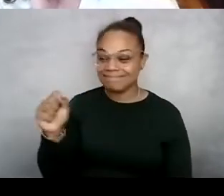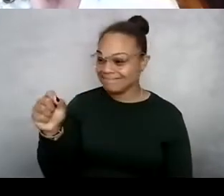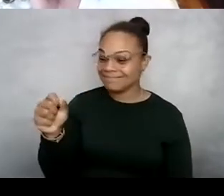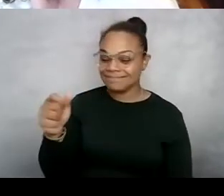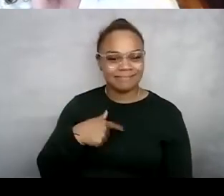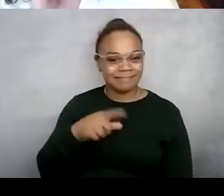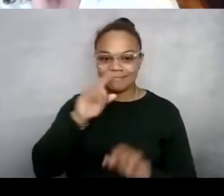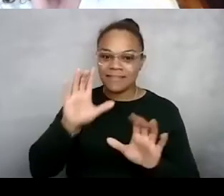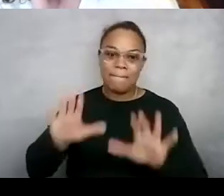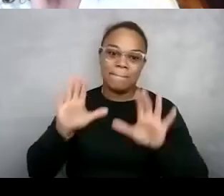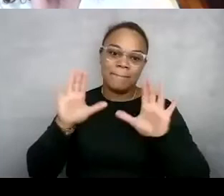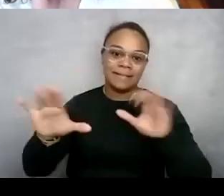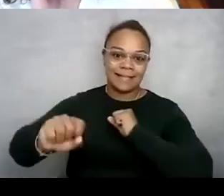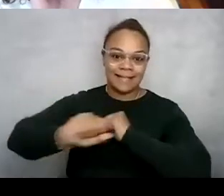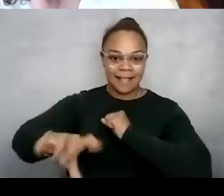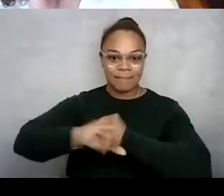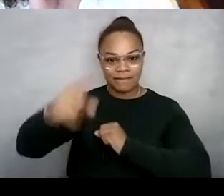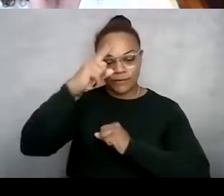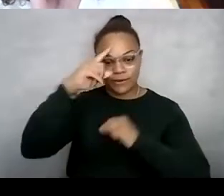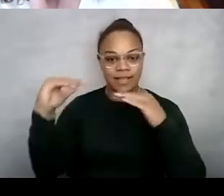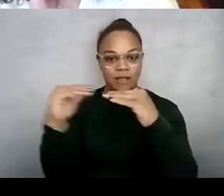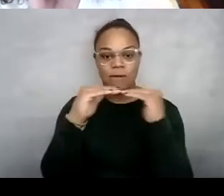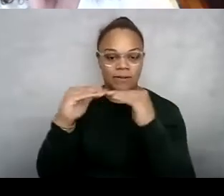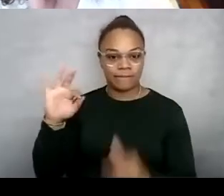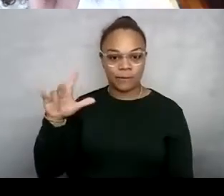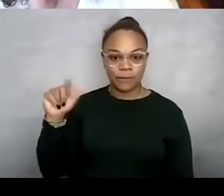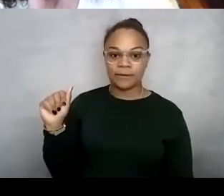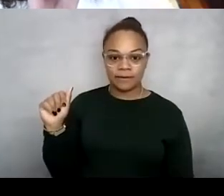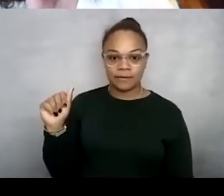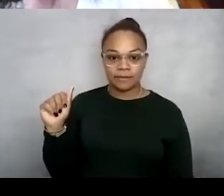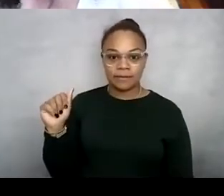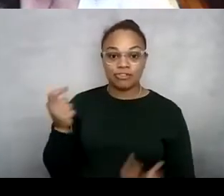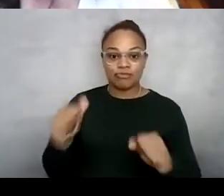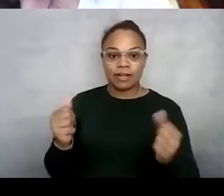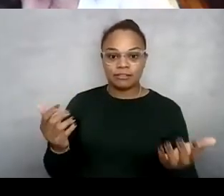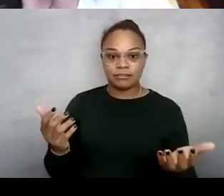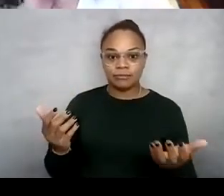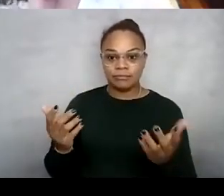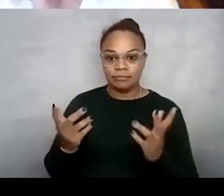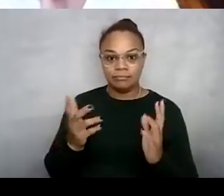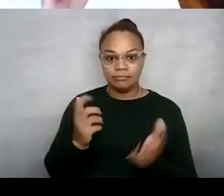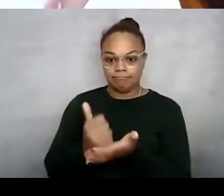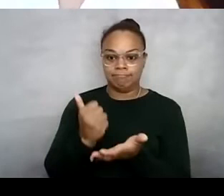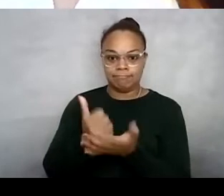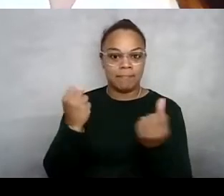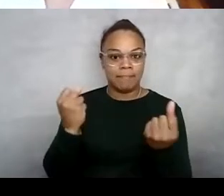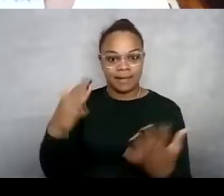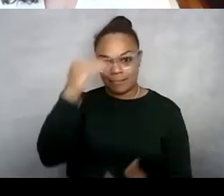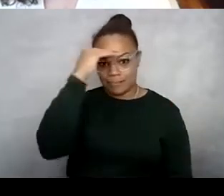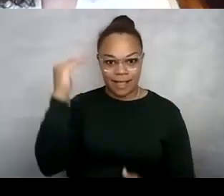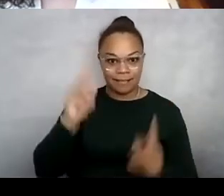amazing campaign at Quality Florida. We were trying to get a lot of Black folk ready to vote. And we had that incredible Gore